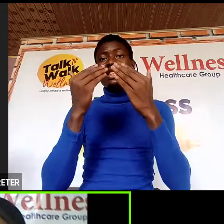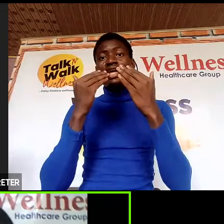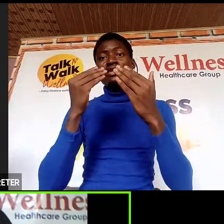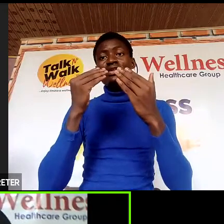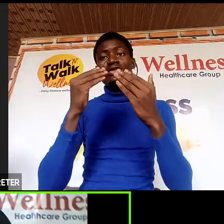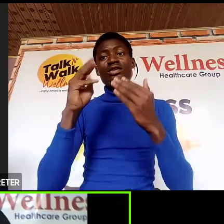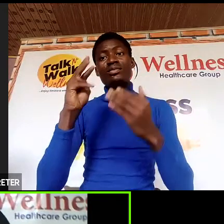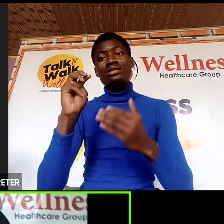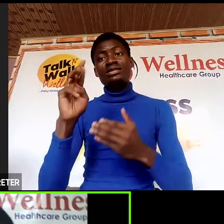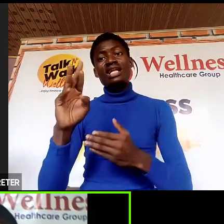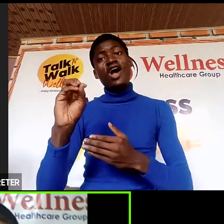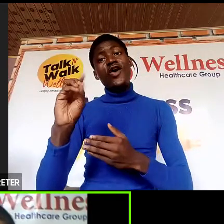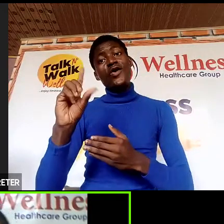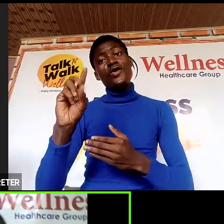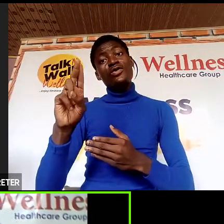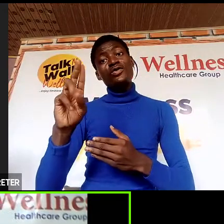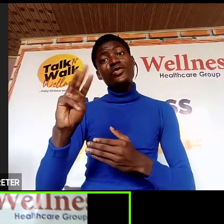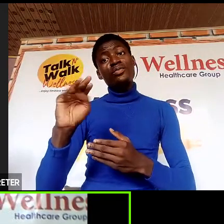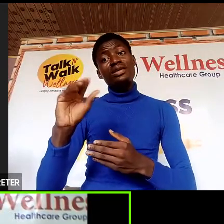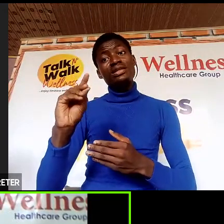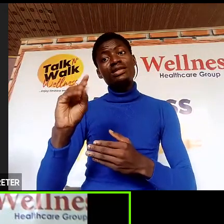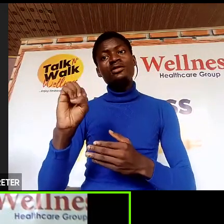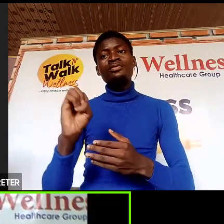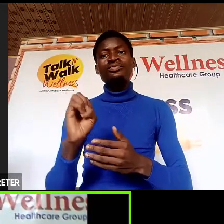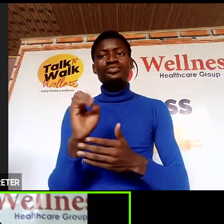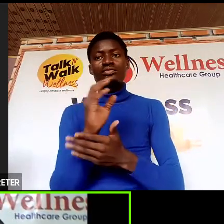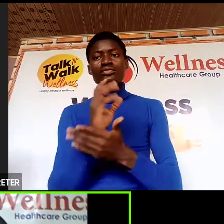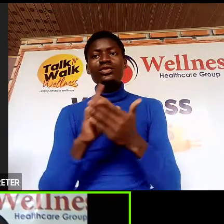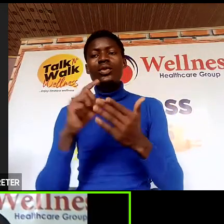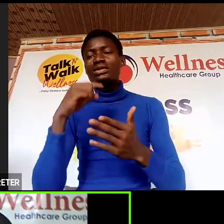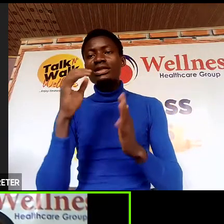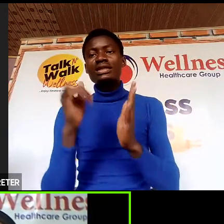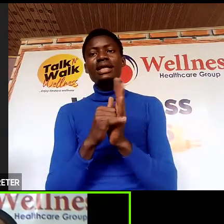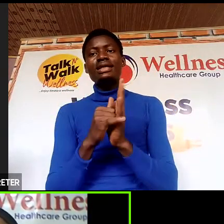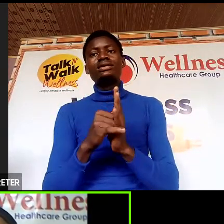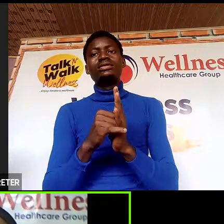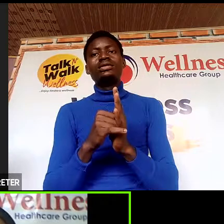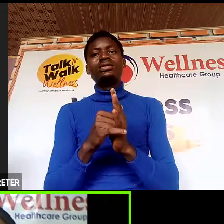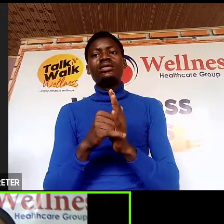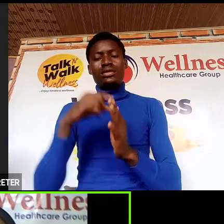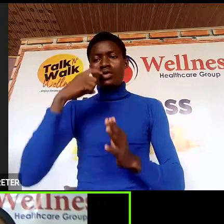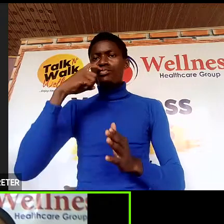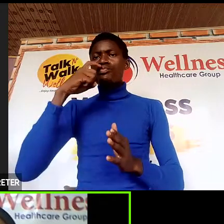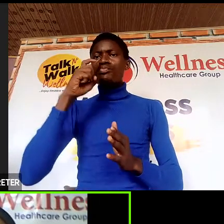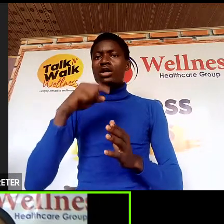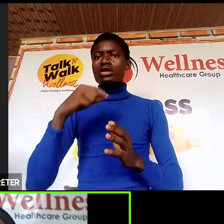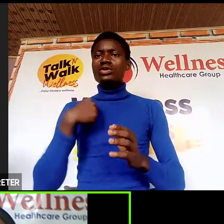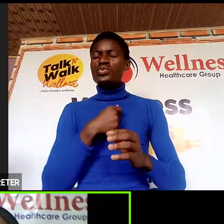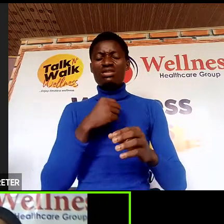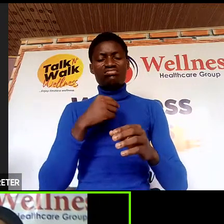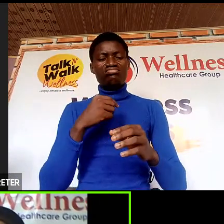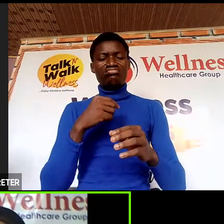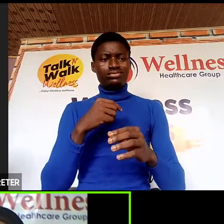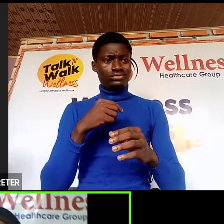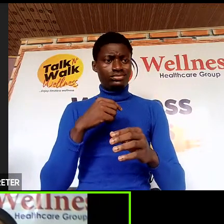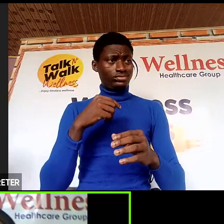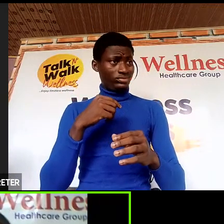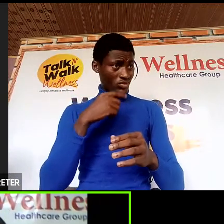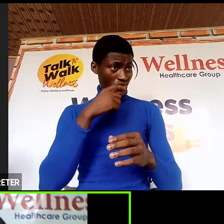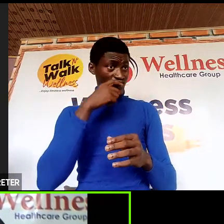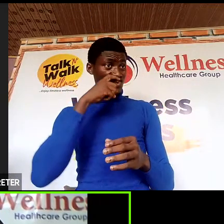all do more than one thing. I know that everybody should be an entrepreneur when it comes to